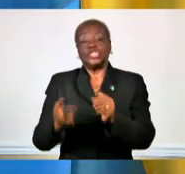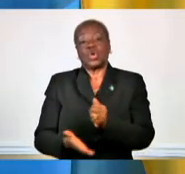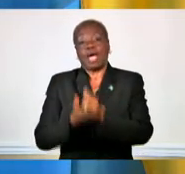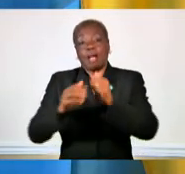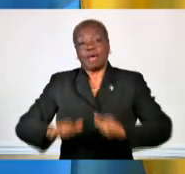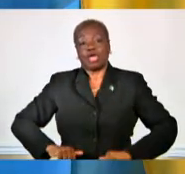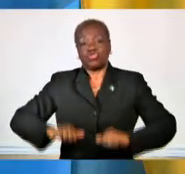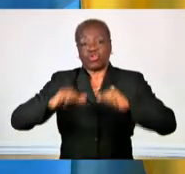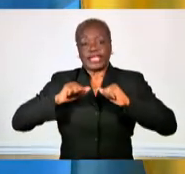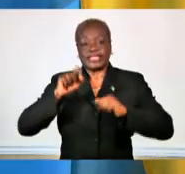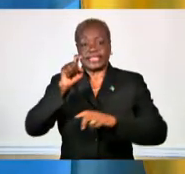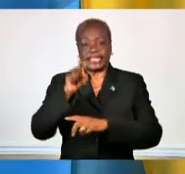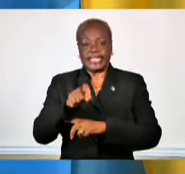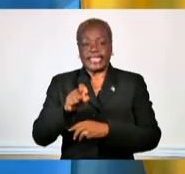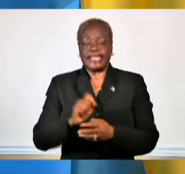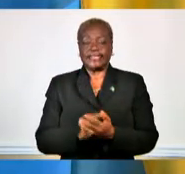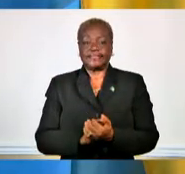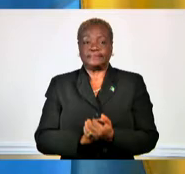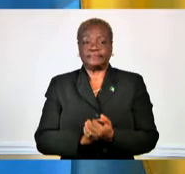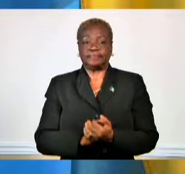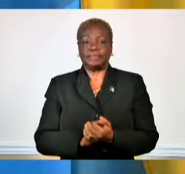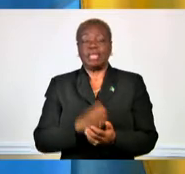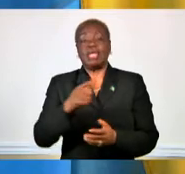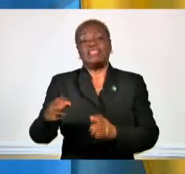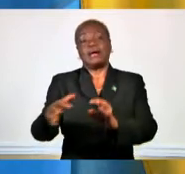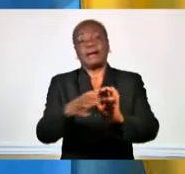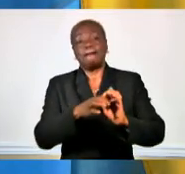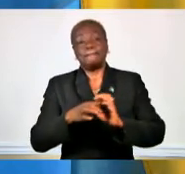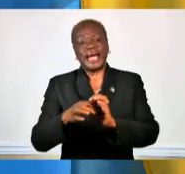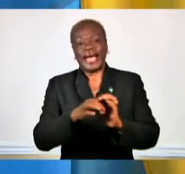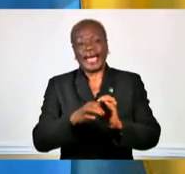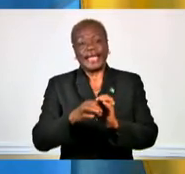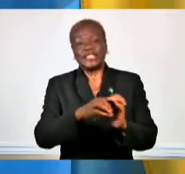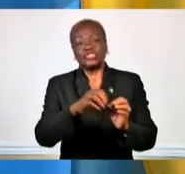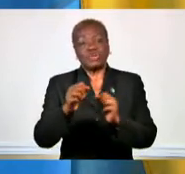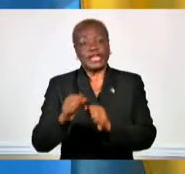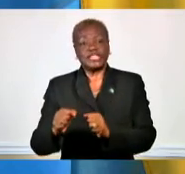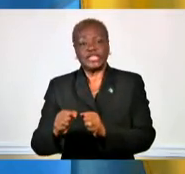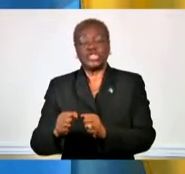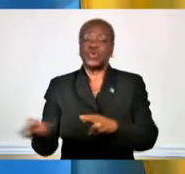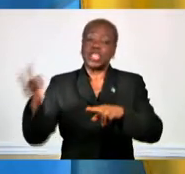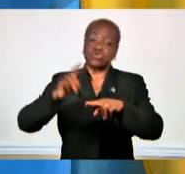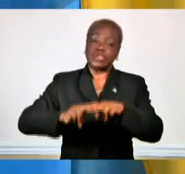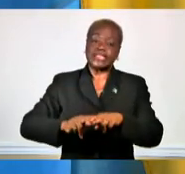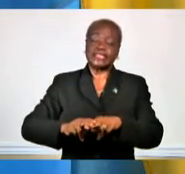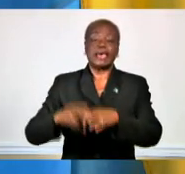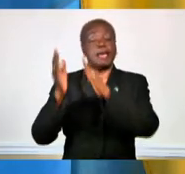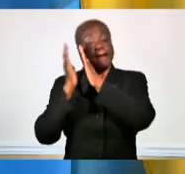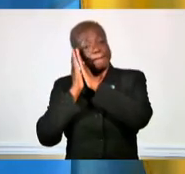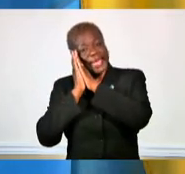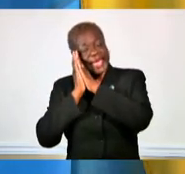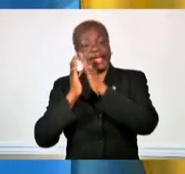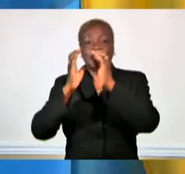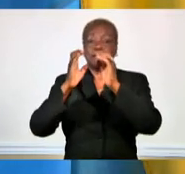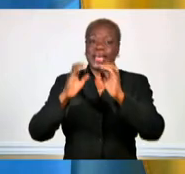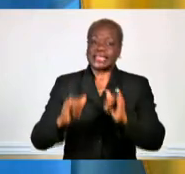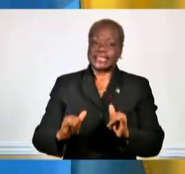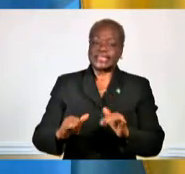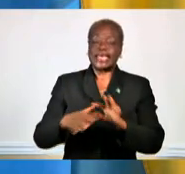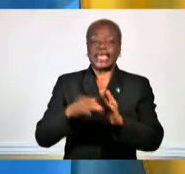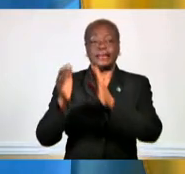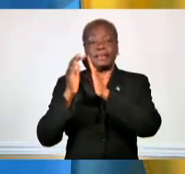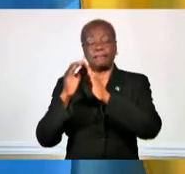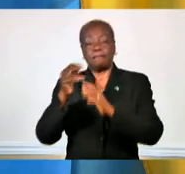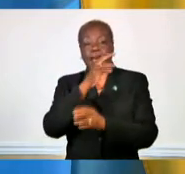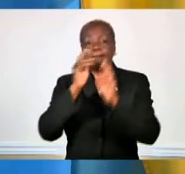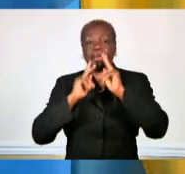need. The combined strategy to increase bed capacity in the public and private